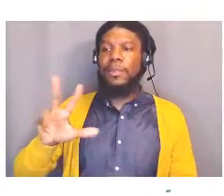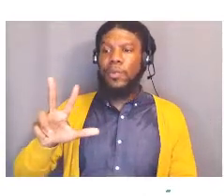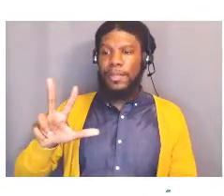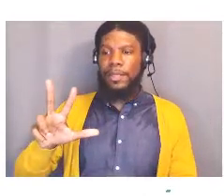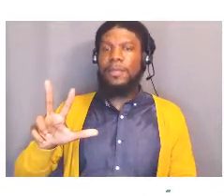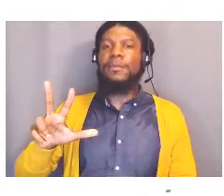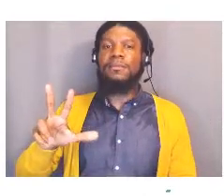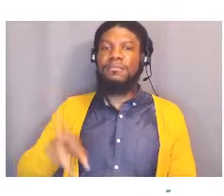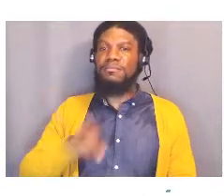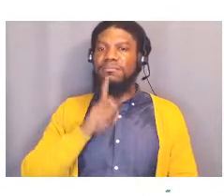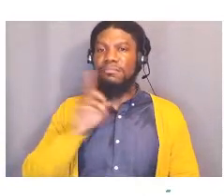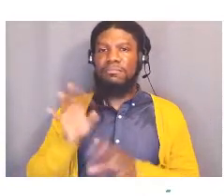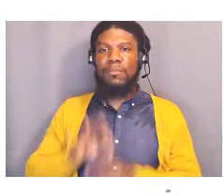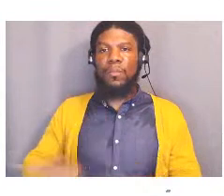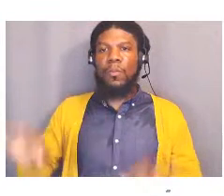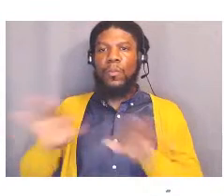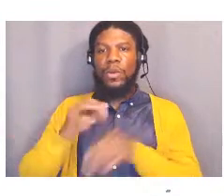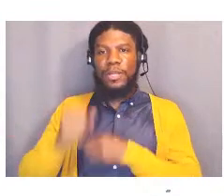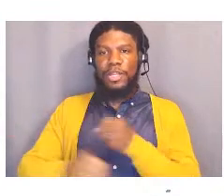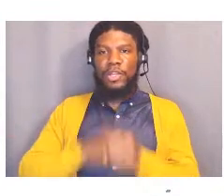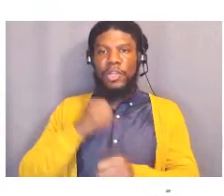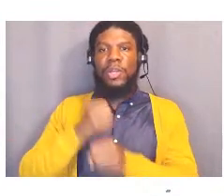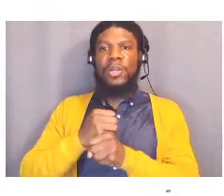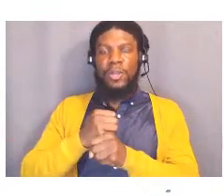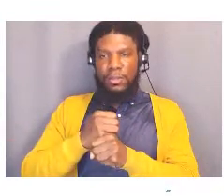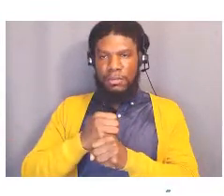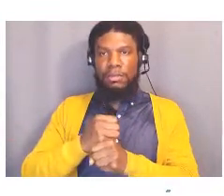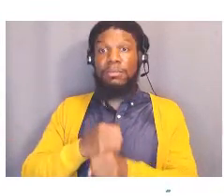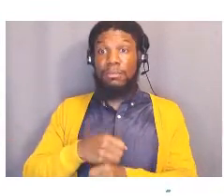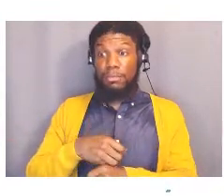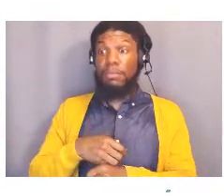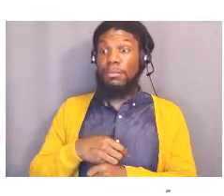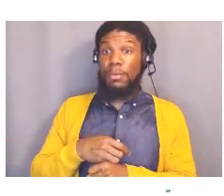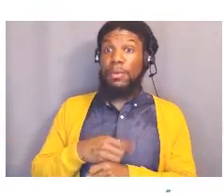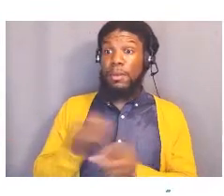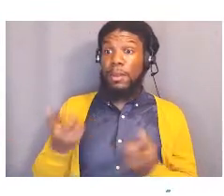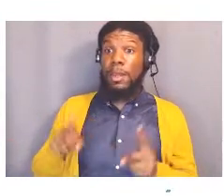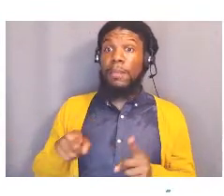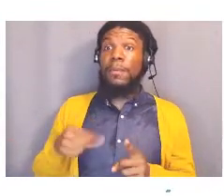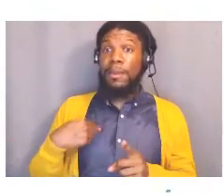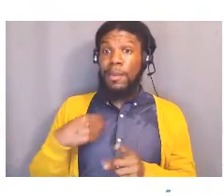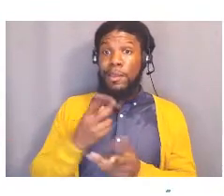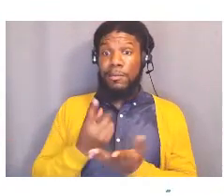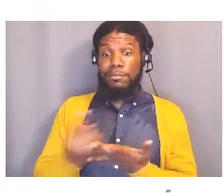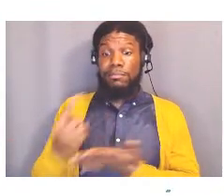1963. That was an important year to me as well. It was the year I graduated from college that May.